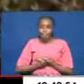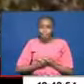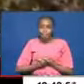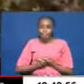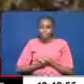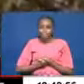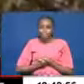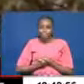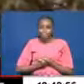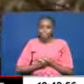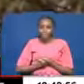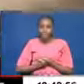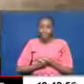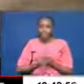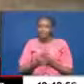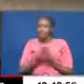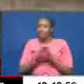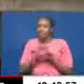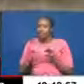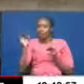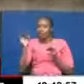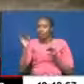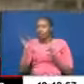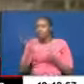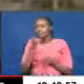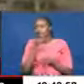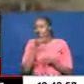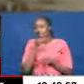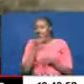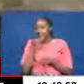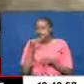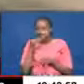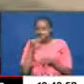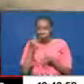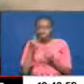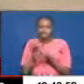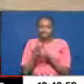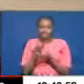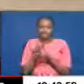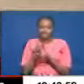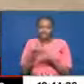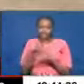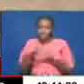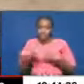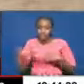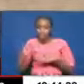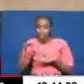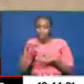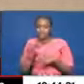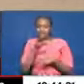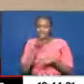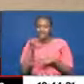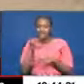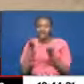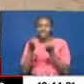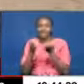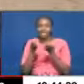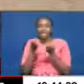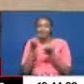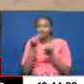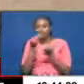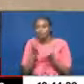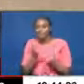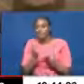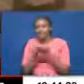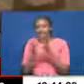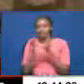The prolonged drought has left over 4.1 million Kenyans in 23 arid and semi-arid counties in need of food aid, and livestock hasn't